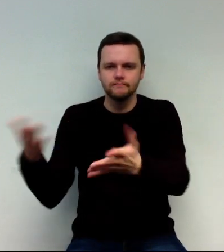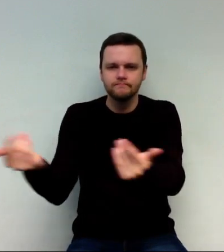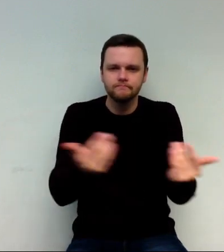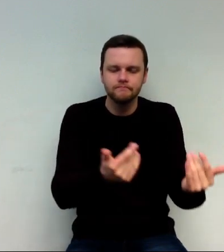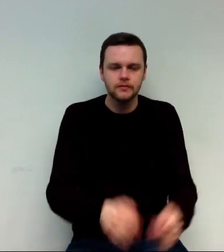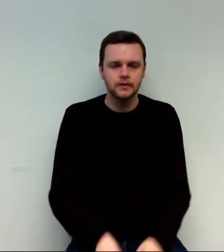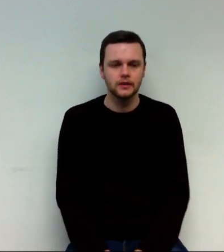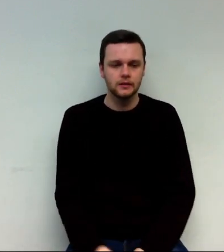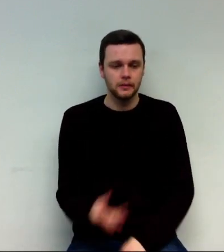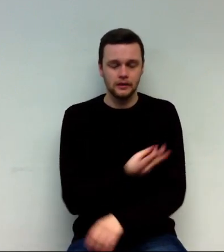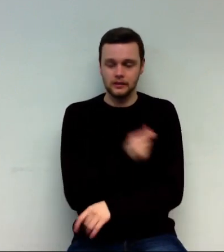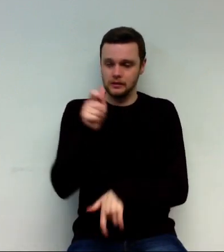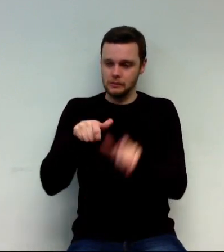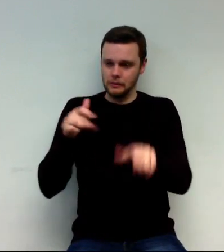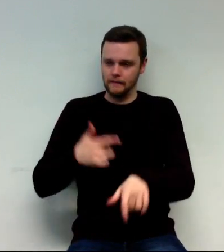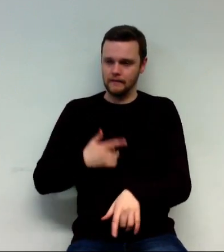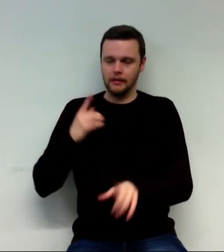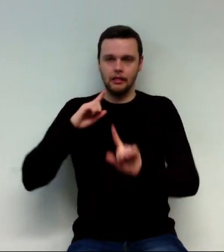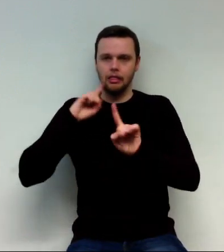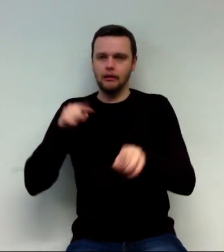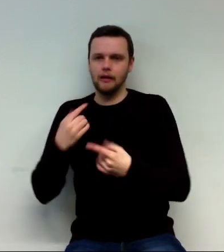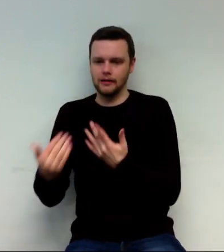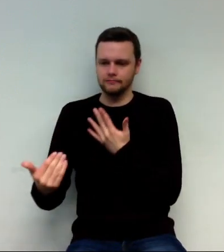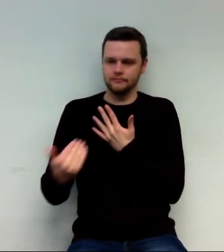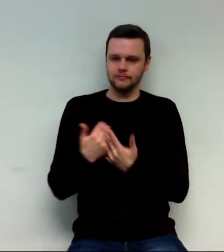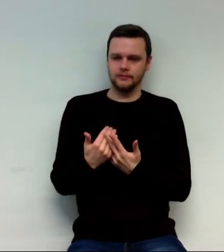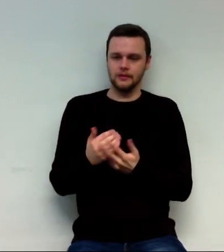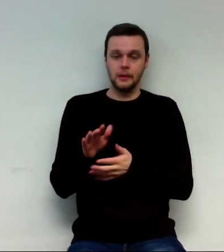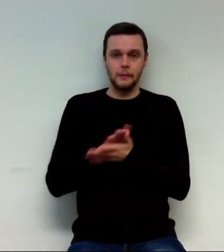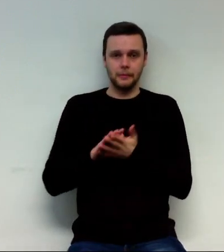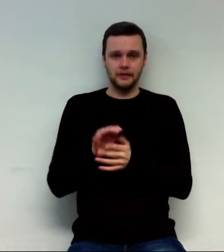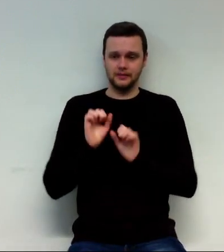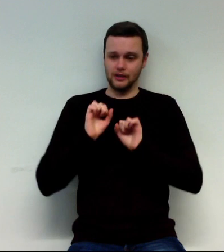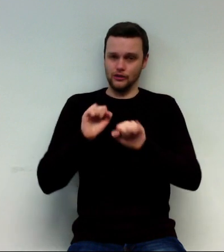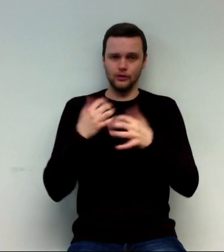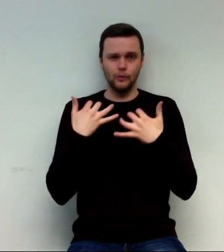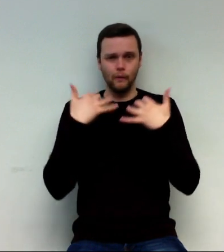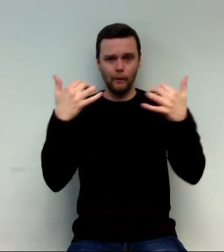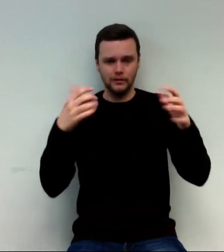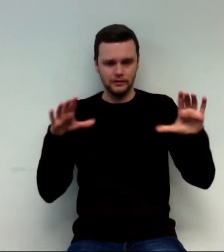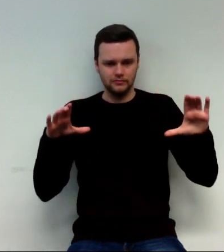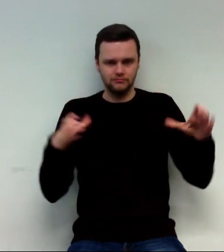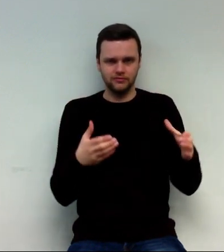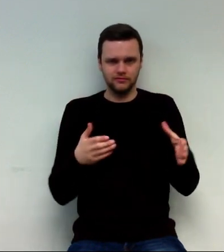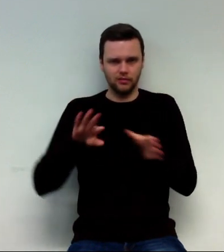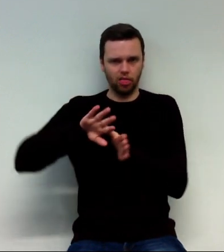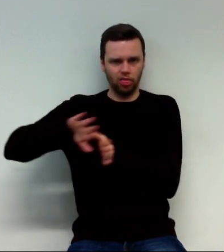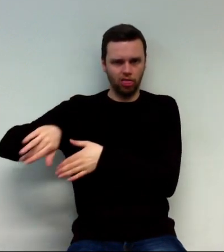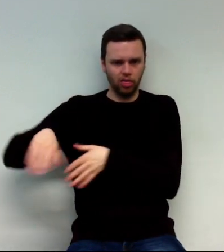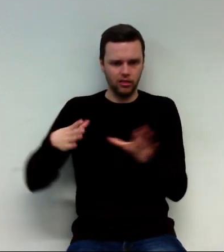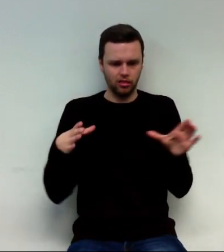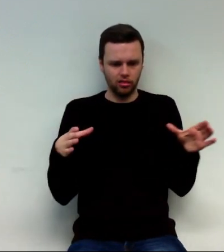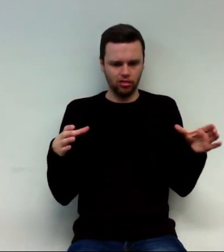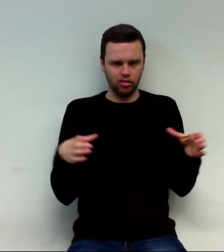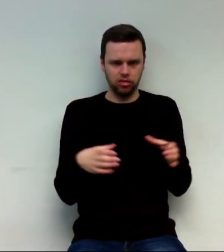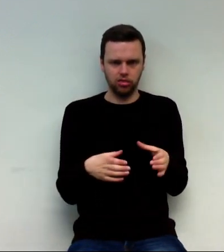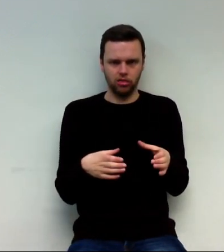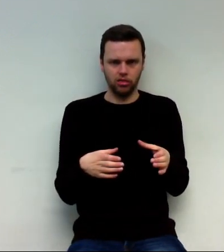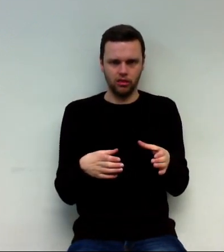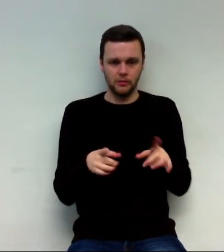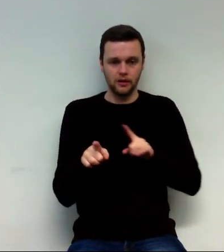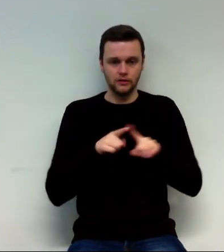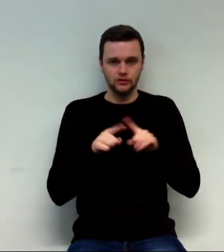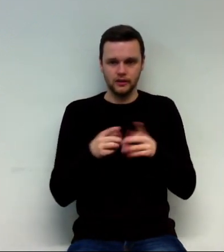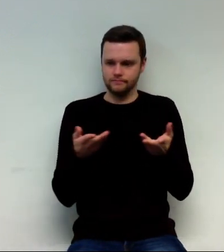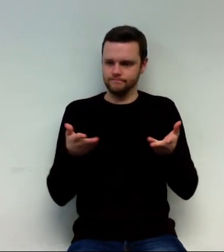could attend your show are unable to because of these barriers, you are reducing the number of people that could come and see your show. So if you broaden the access,